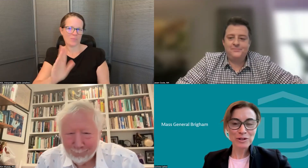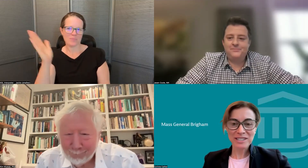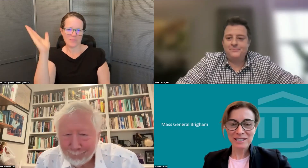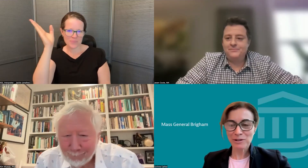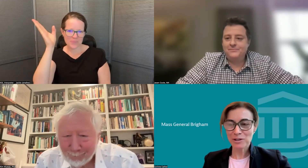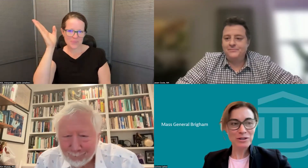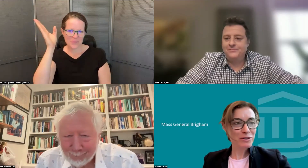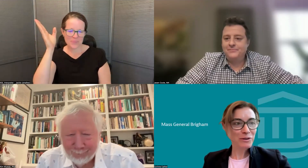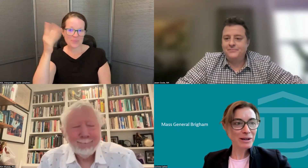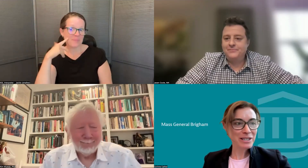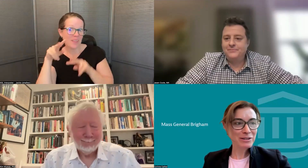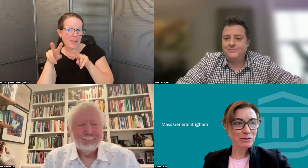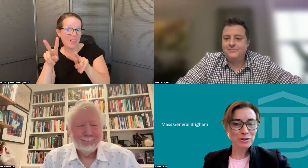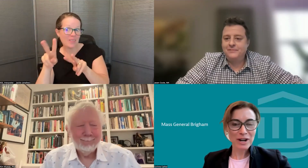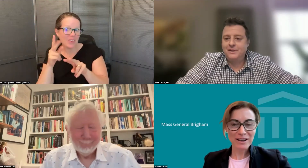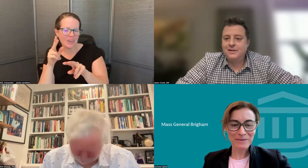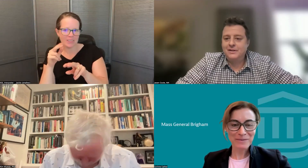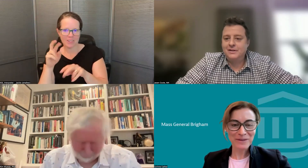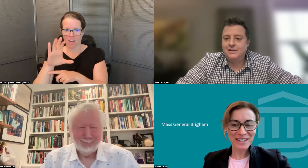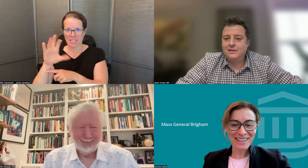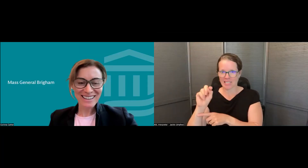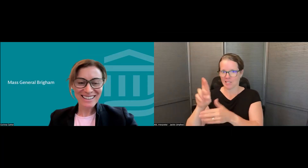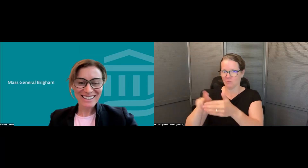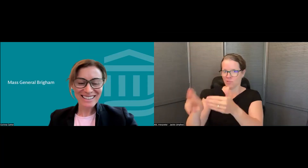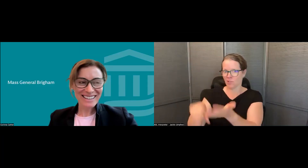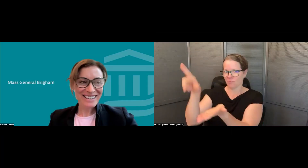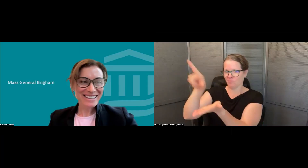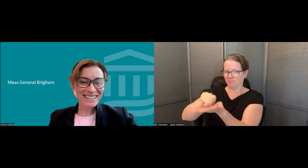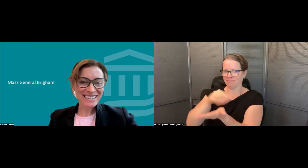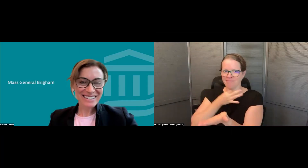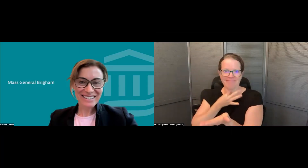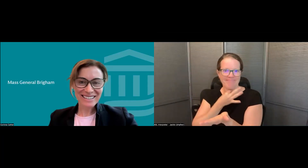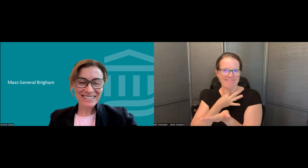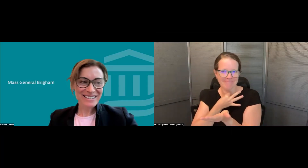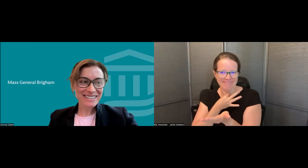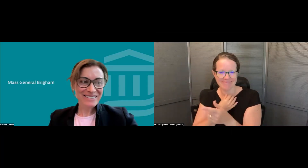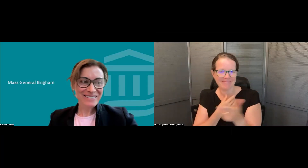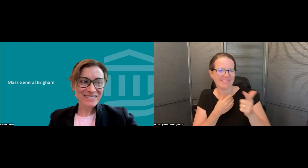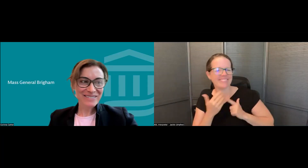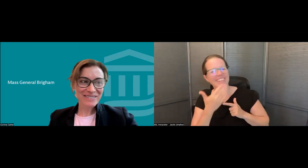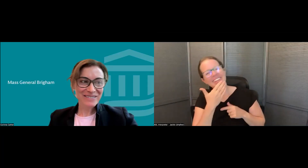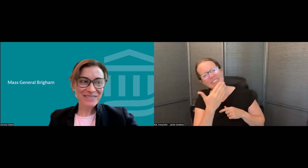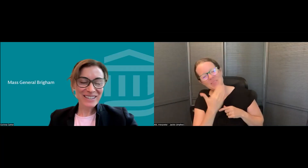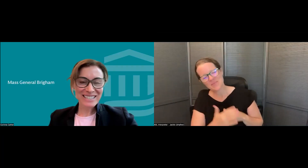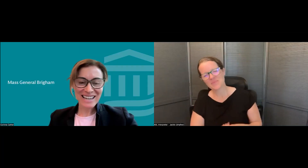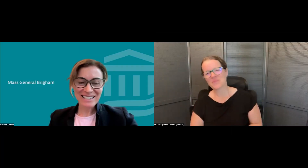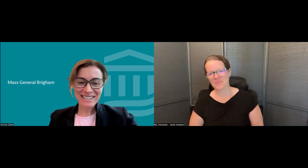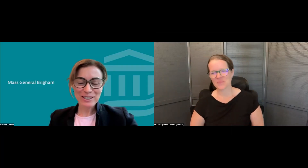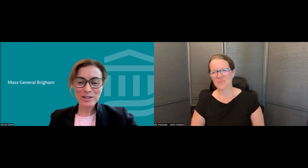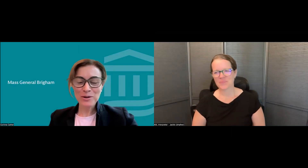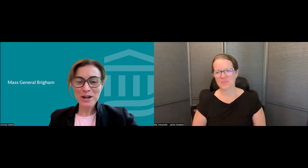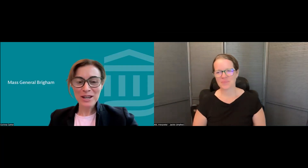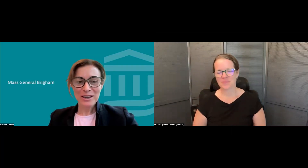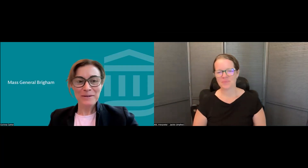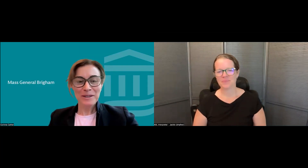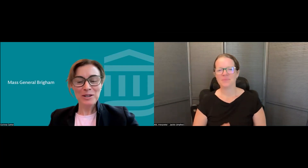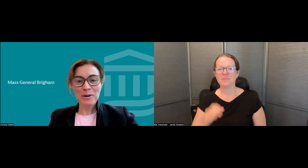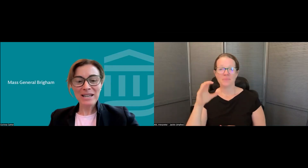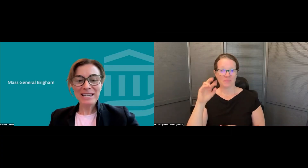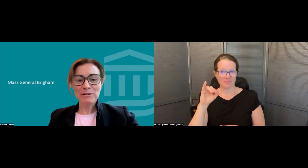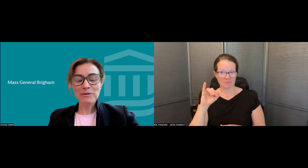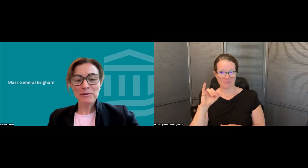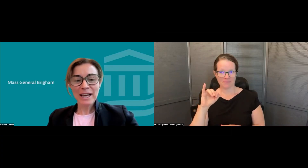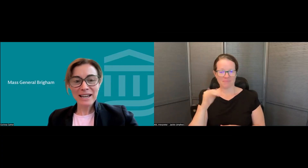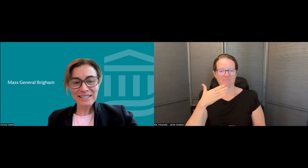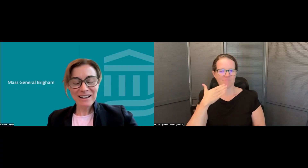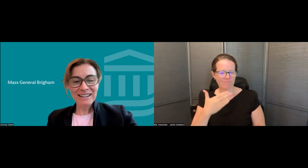and look forward to seeing the results of the randomized controlled trial. Great. Thank you. Thank you very much. Fantastic. So,